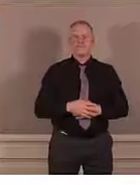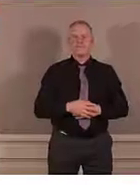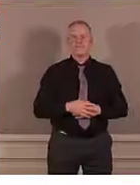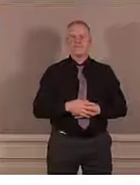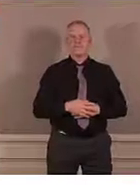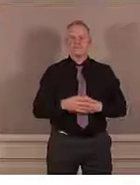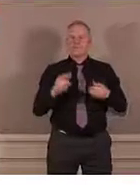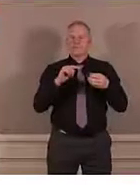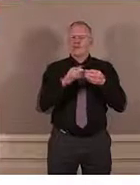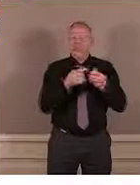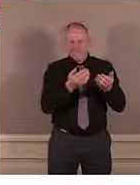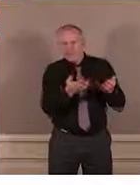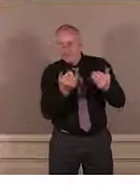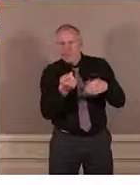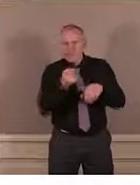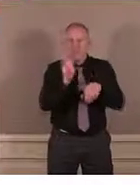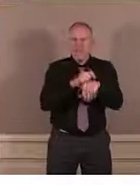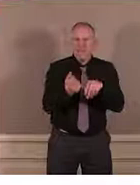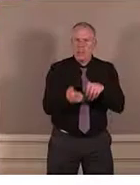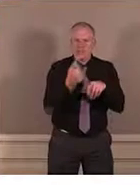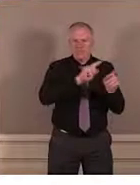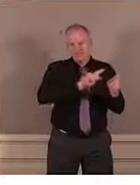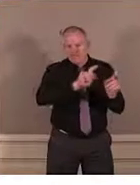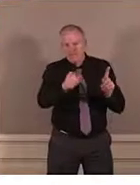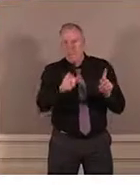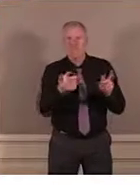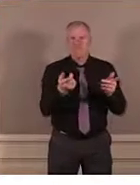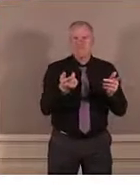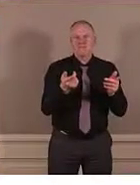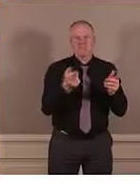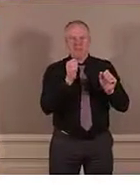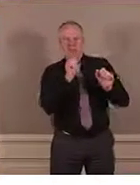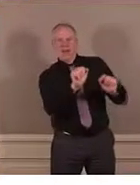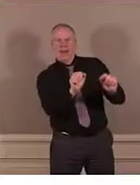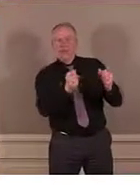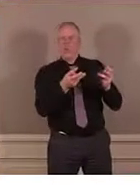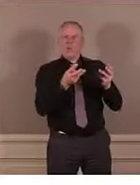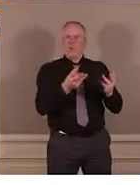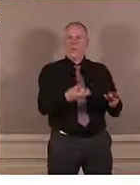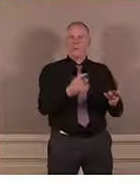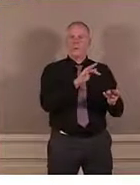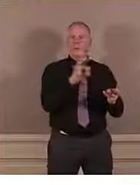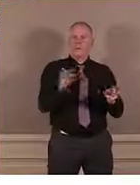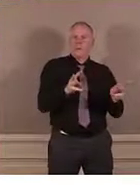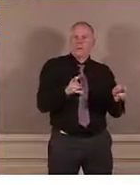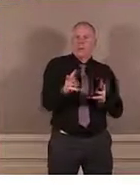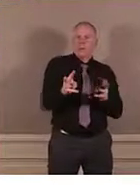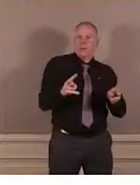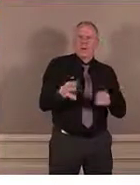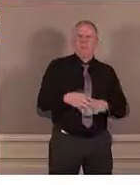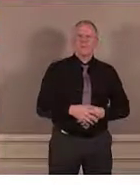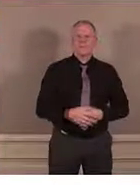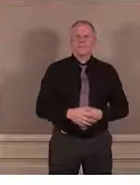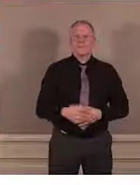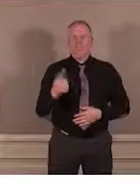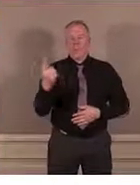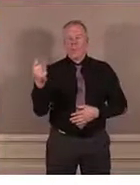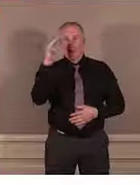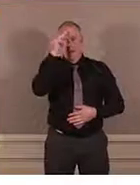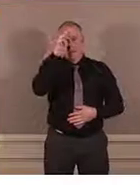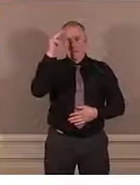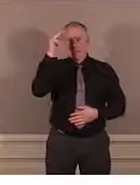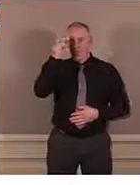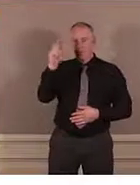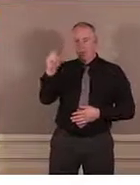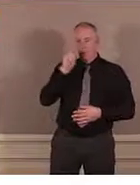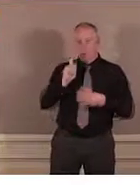again, we try to get them the best opportunity possible. It's about what they want from the job. One manager actually told